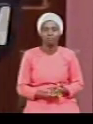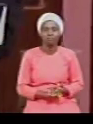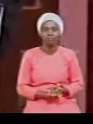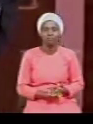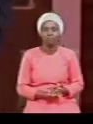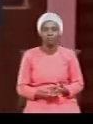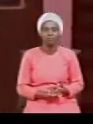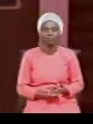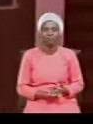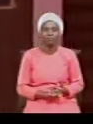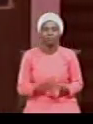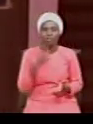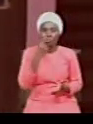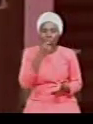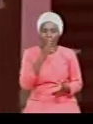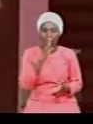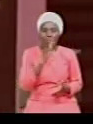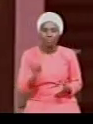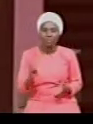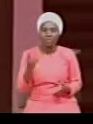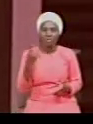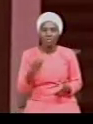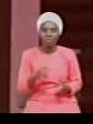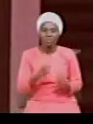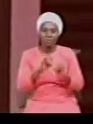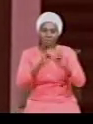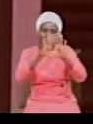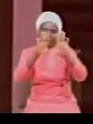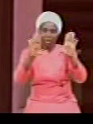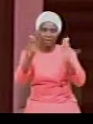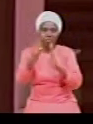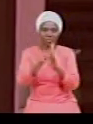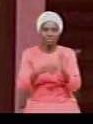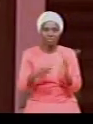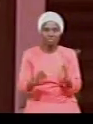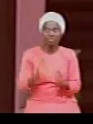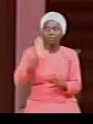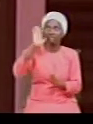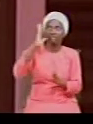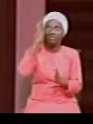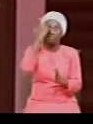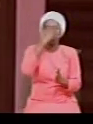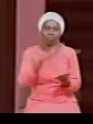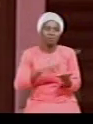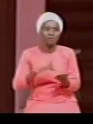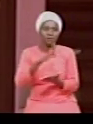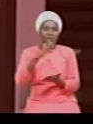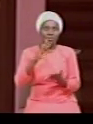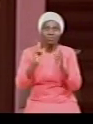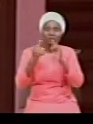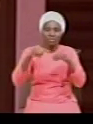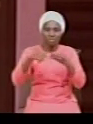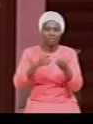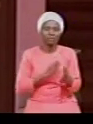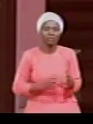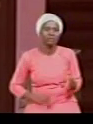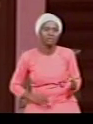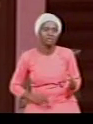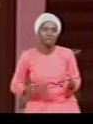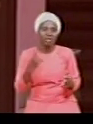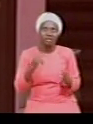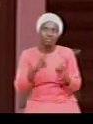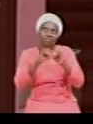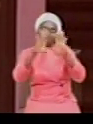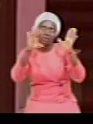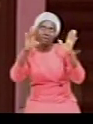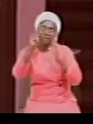3. Who being the brightness of his glory. Talking about Christ. The